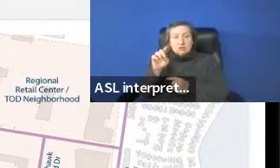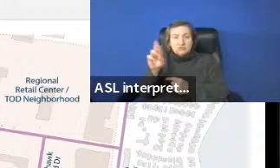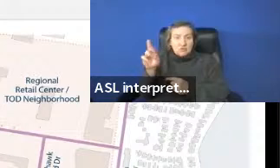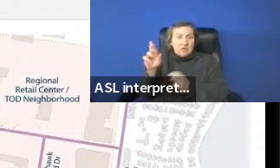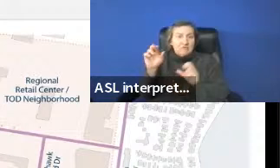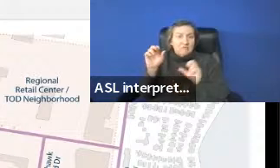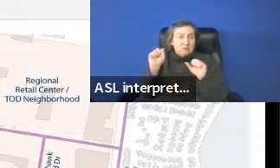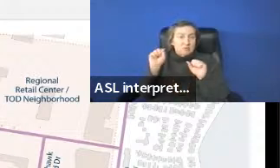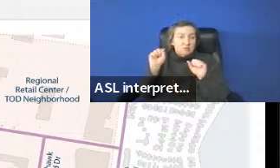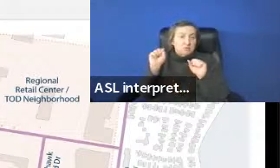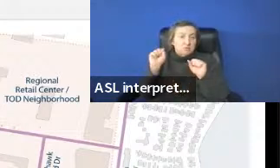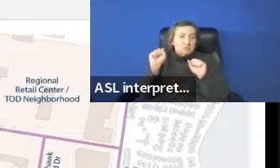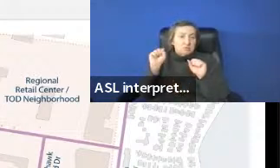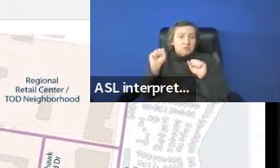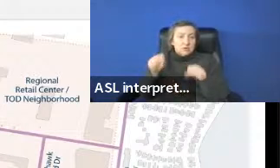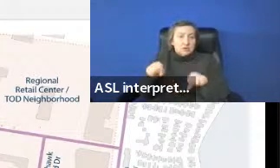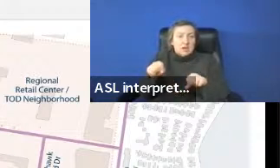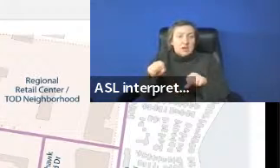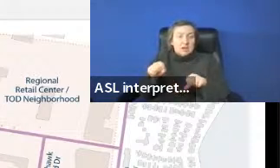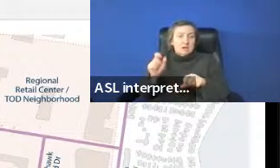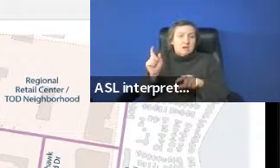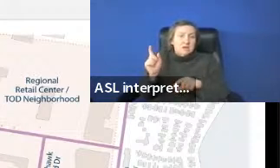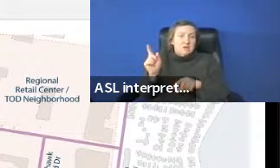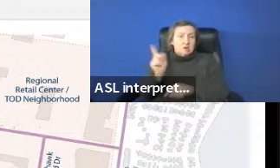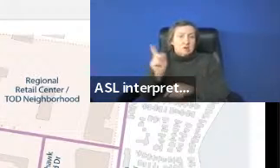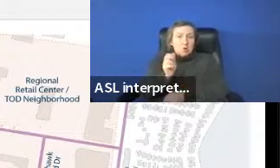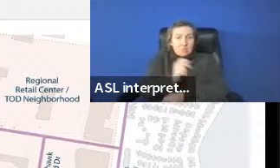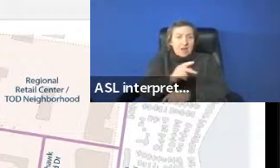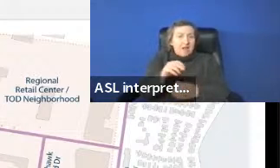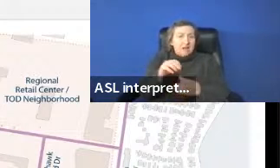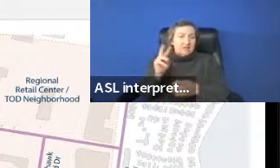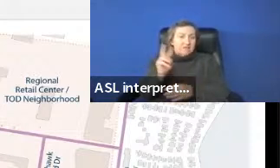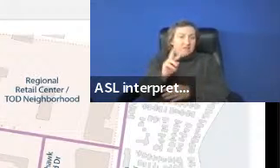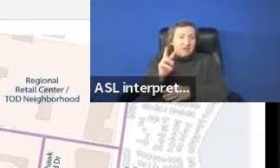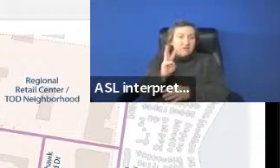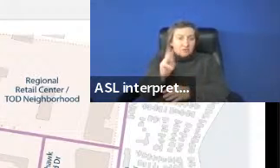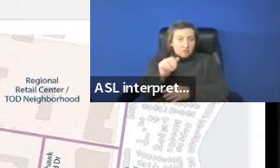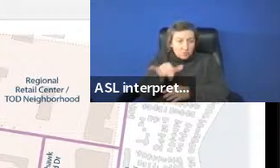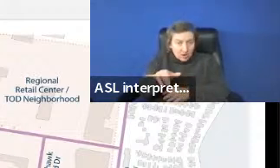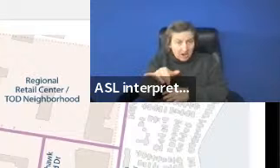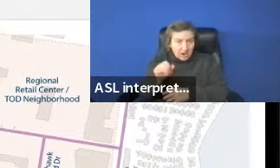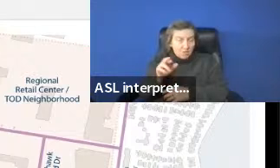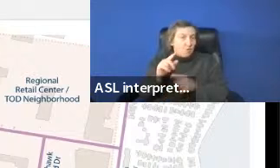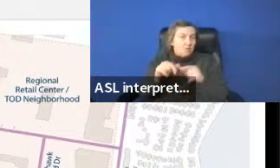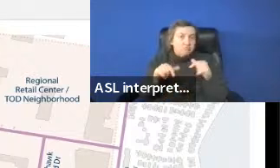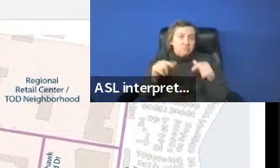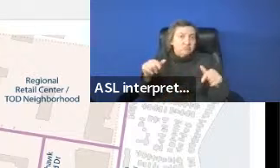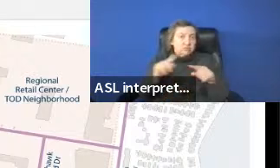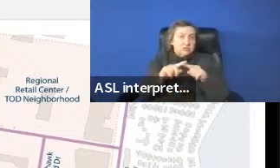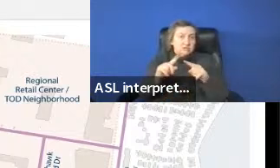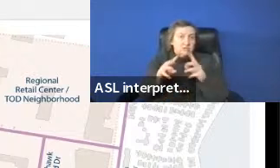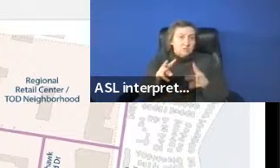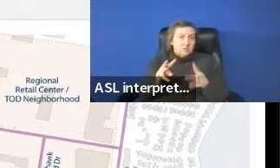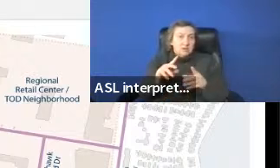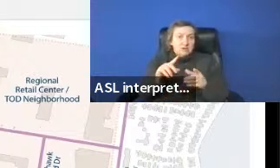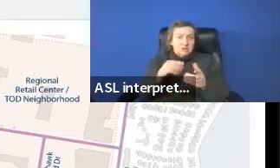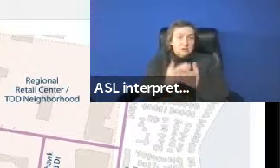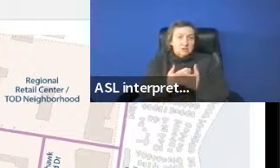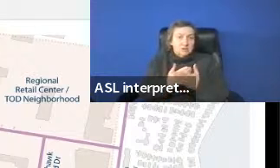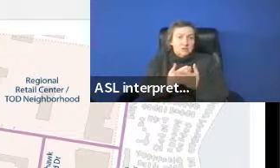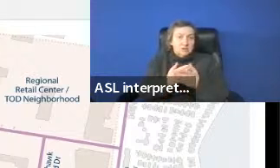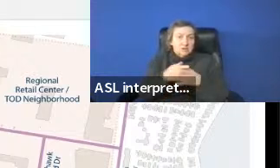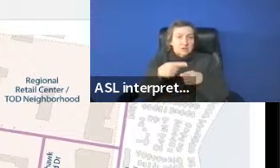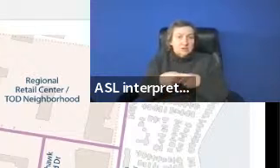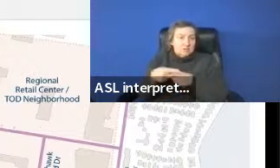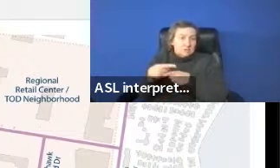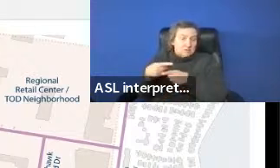go, back to Vancouver Way or various other routes to get to the interchange in